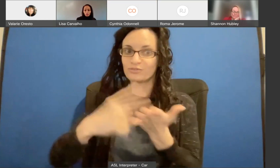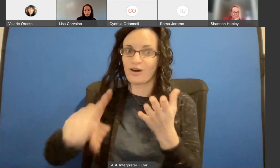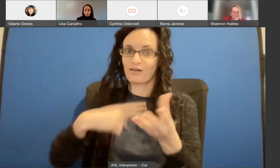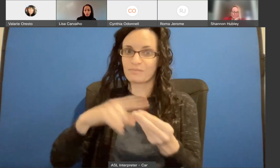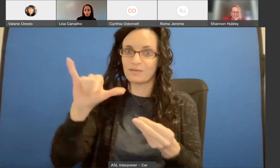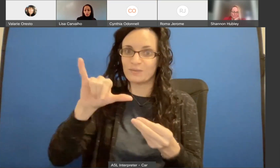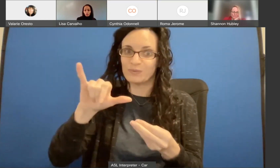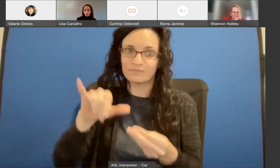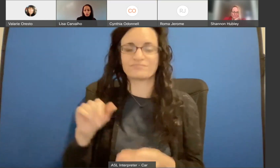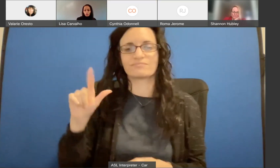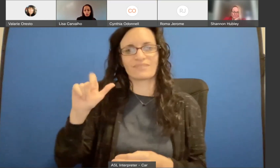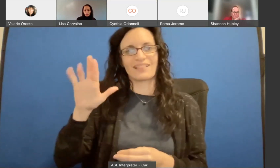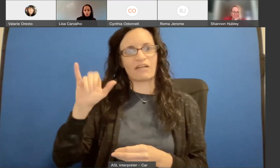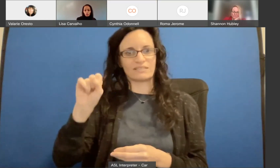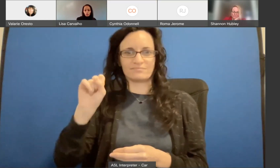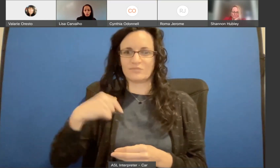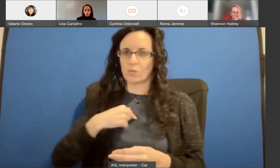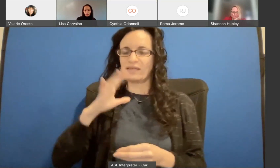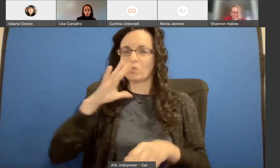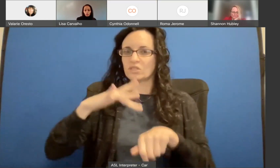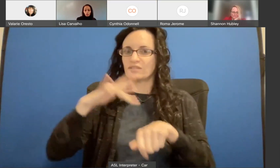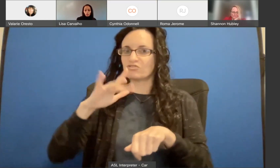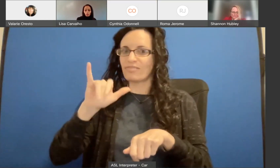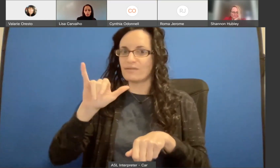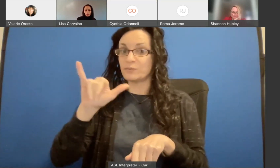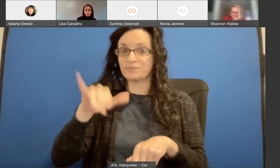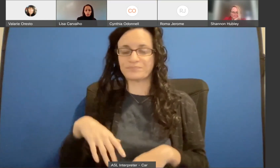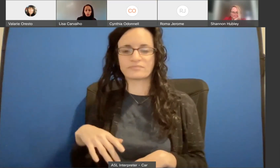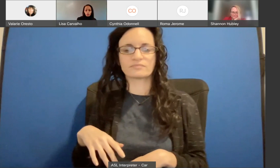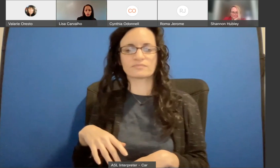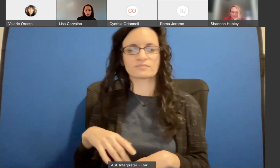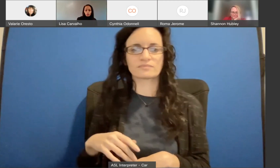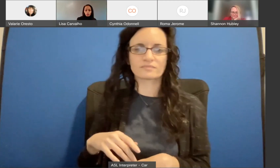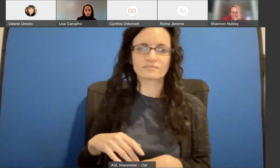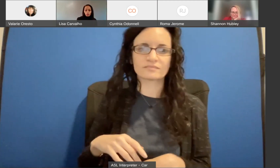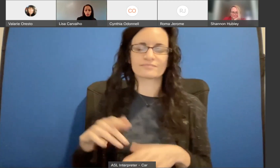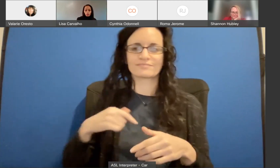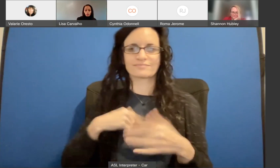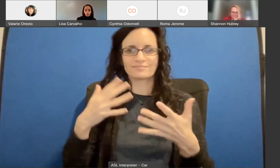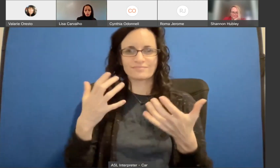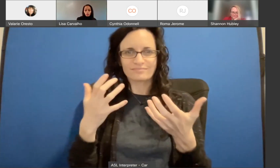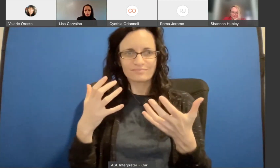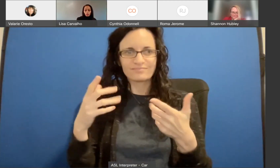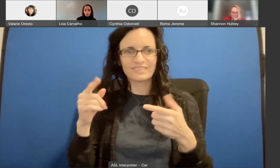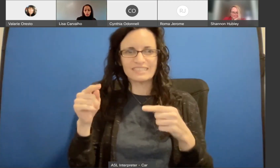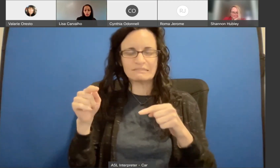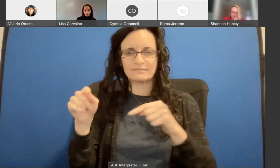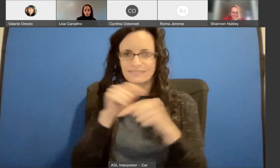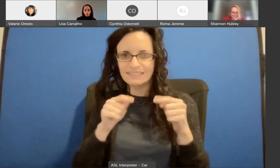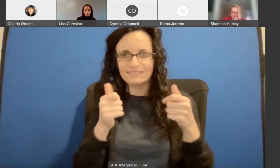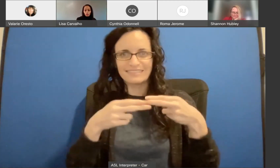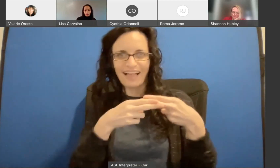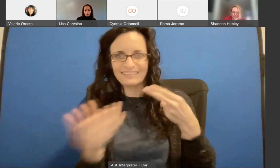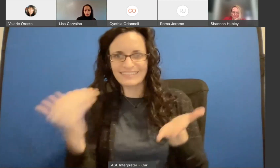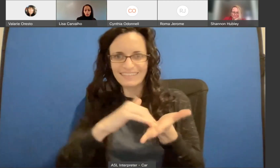you. Absolutely. We will get to that. So let me jump back and try to get the screen back